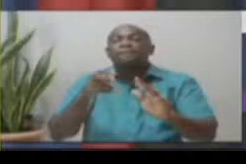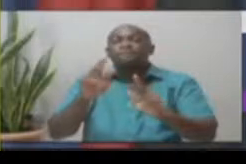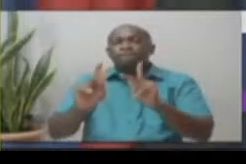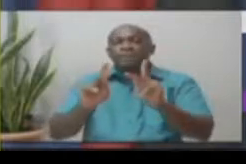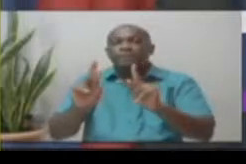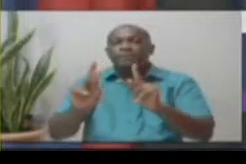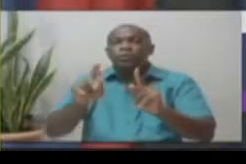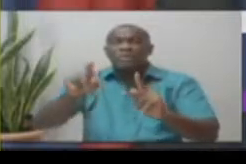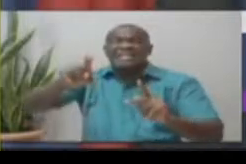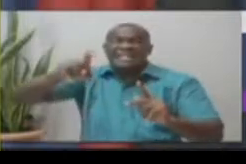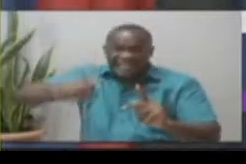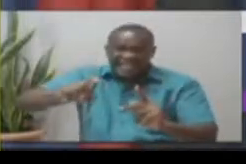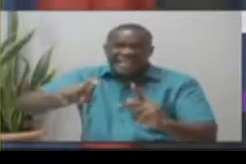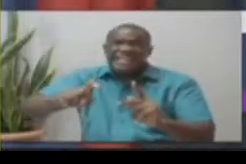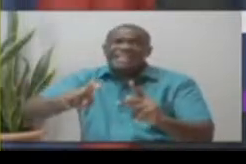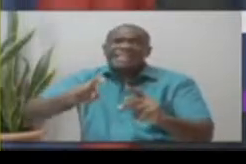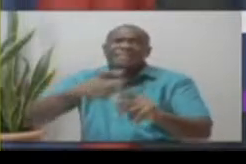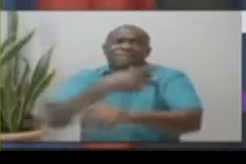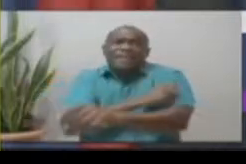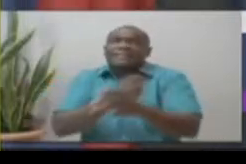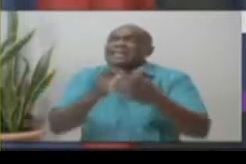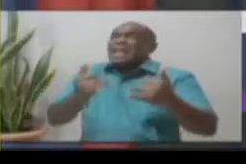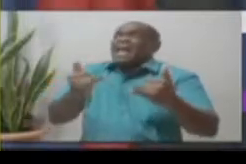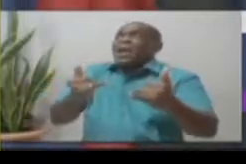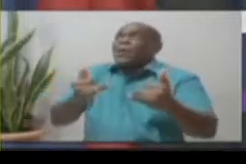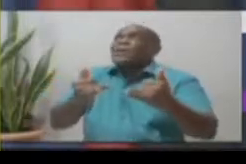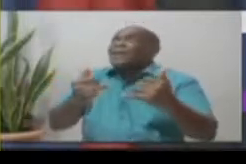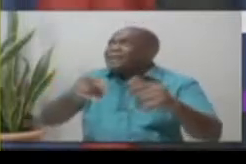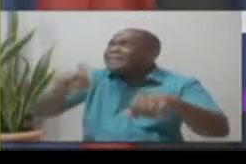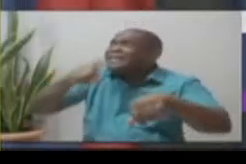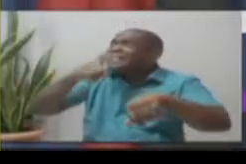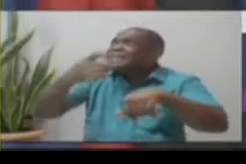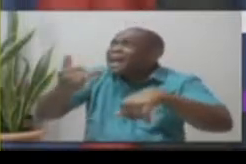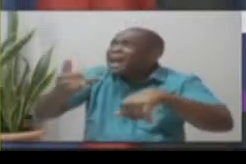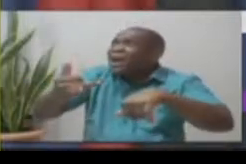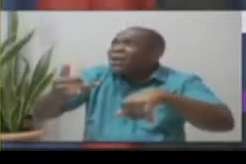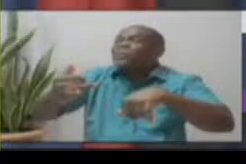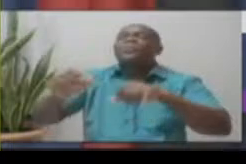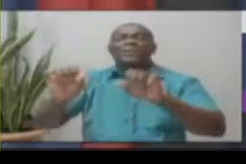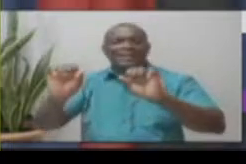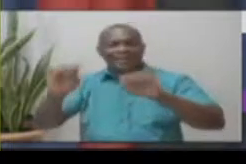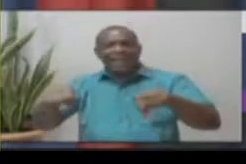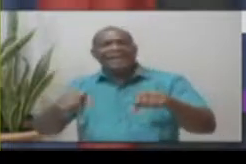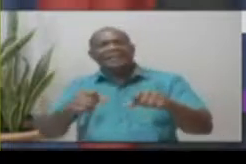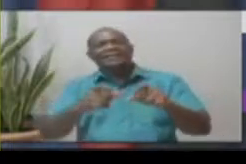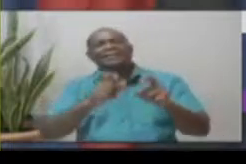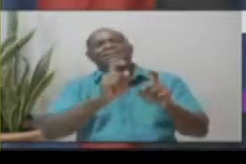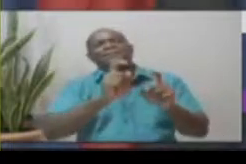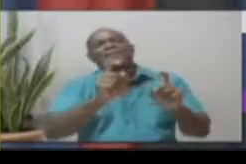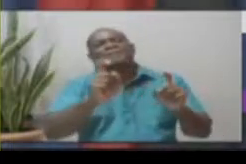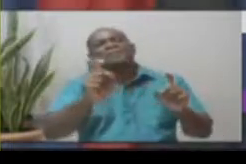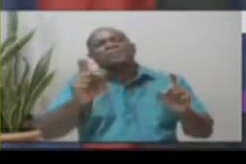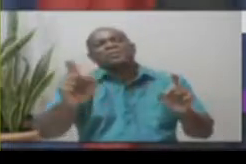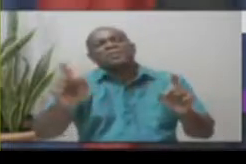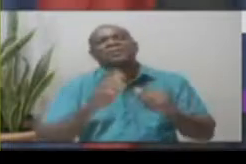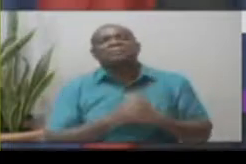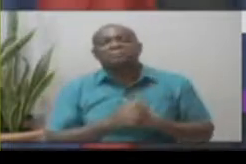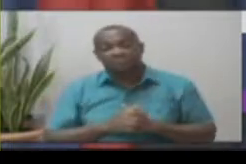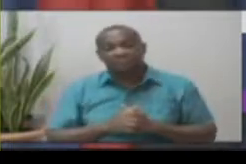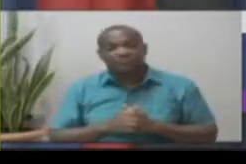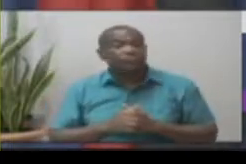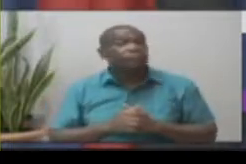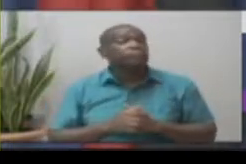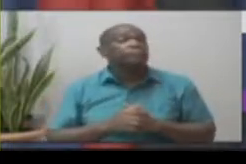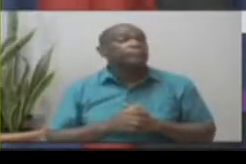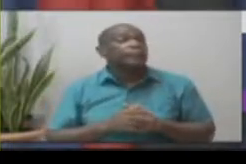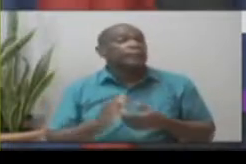immediate days ahead and weeks ahead, we should have enough vaccine to keep you vaccinated. That does not mean that all of